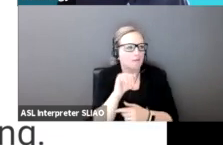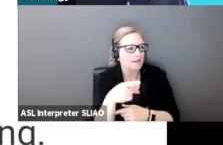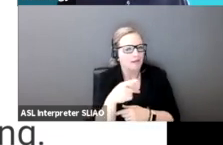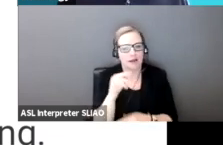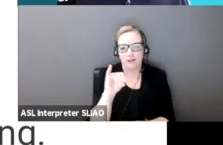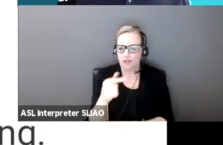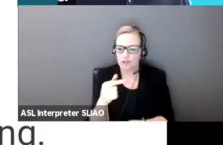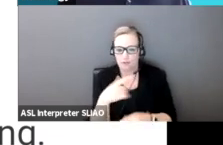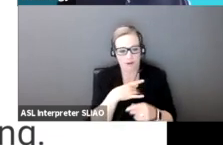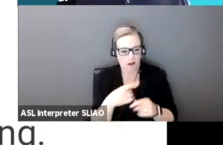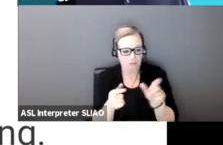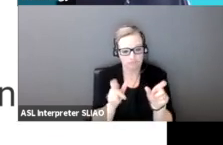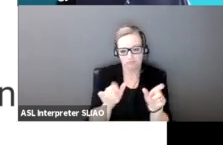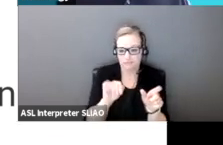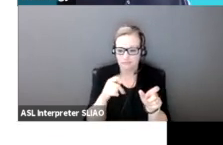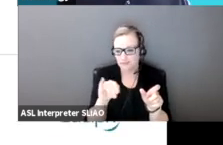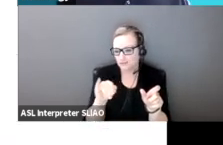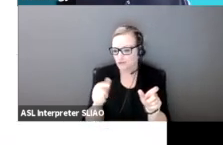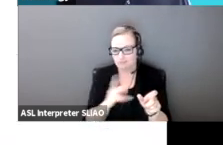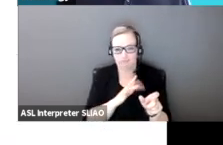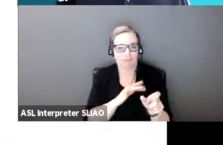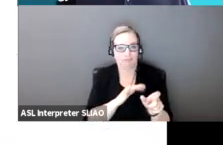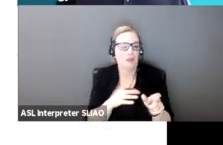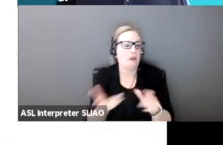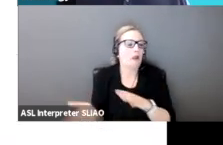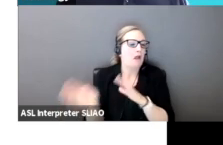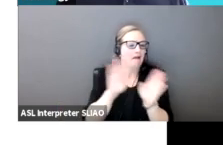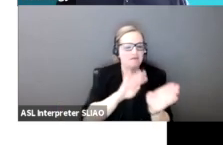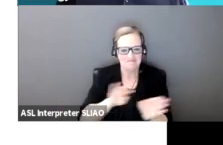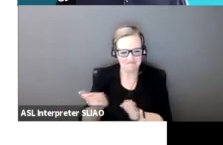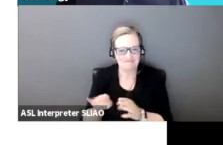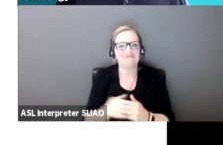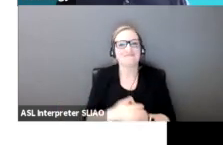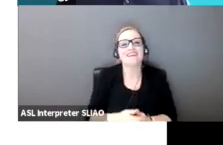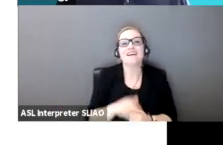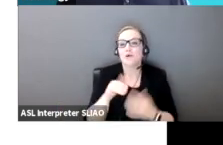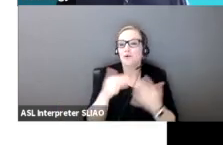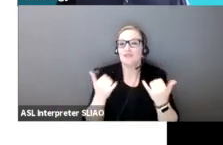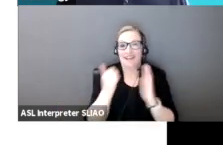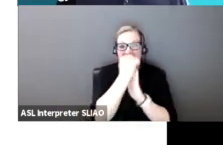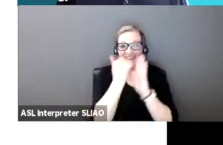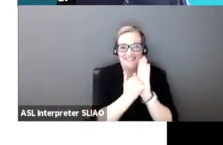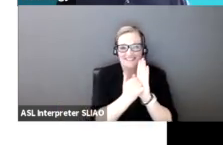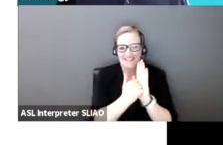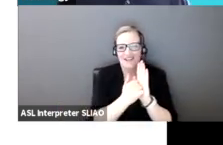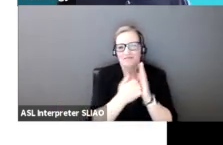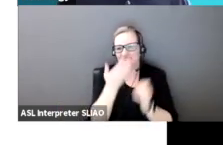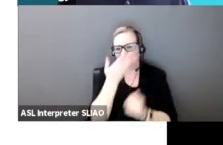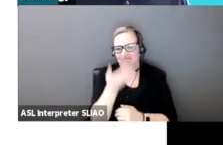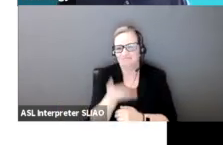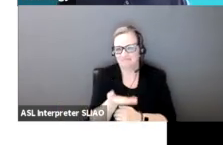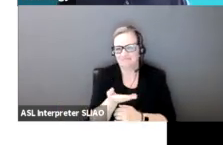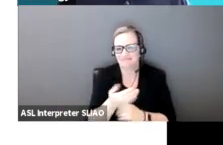nicely. So our topics for today are IP and